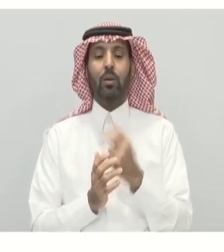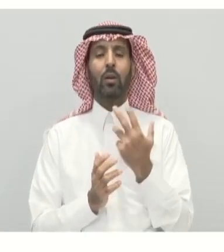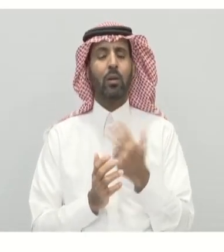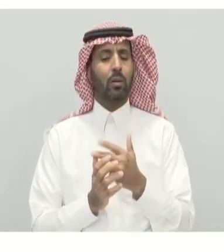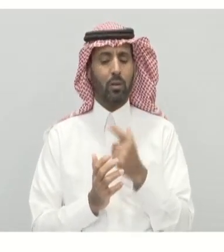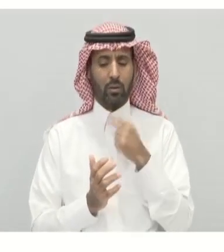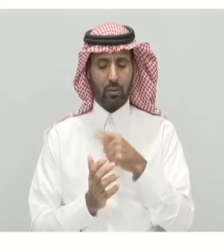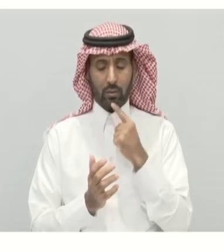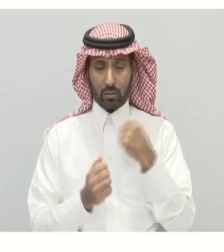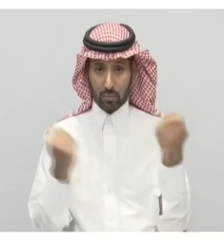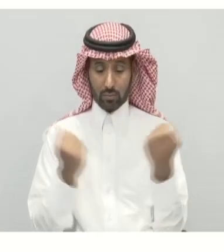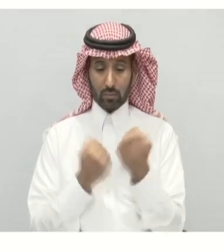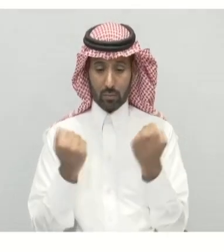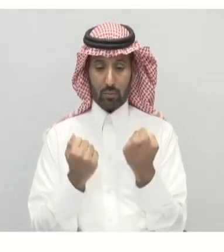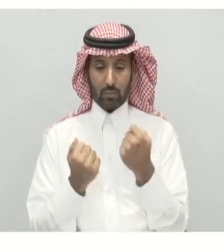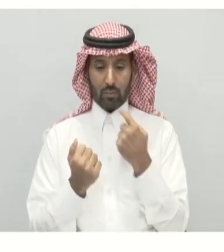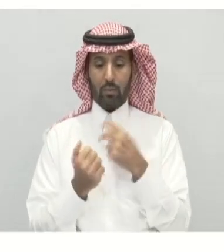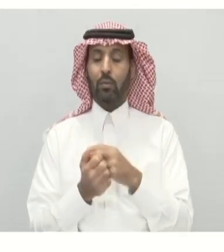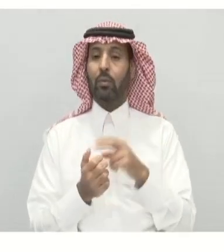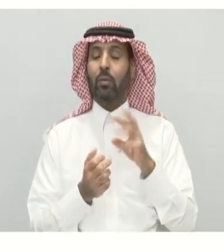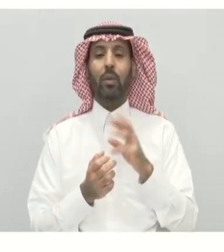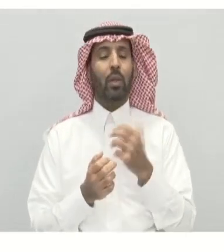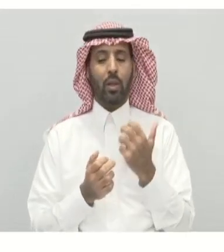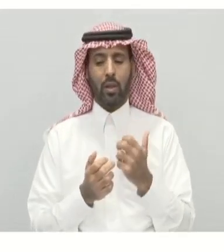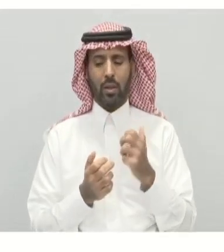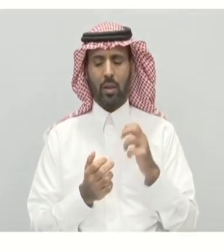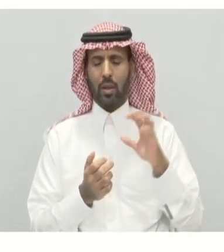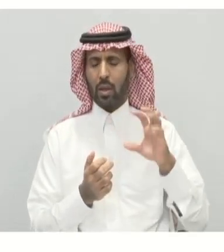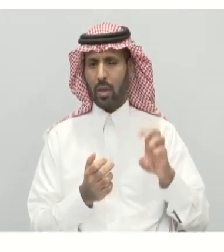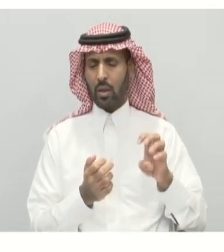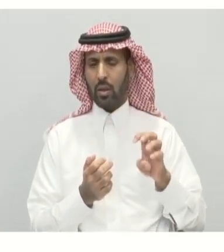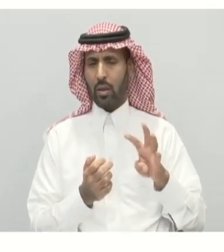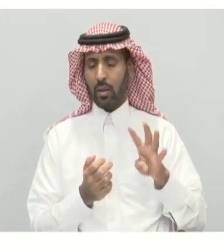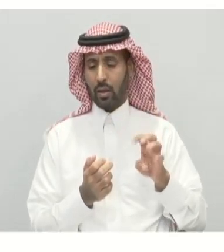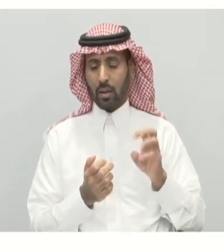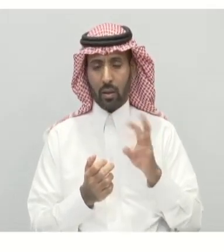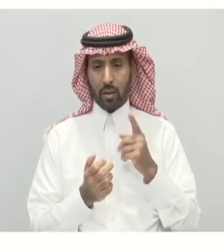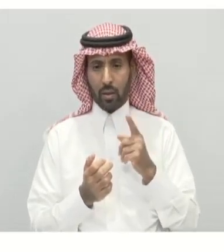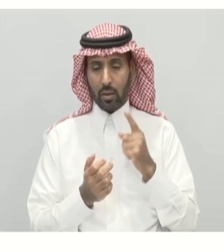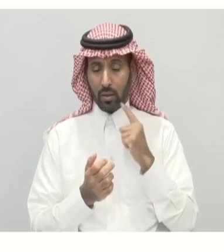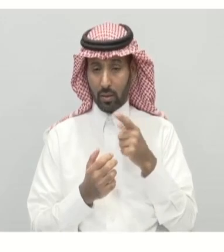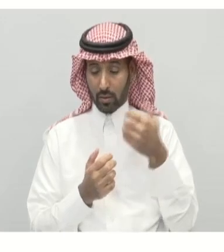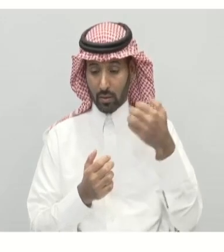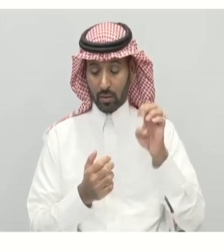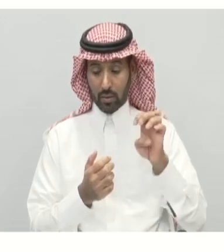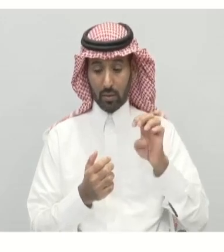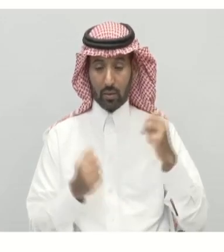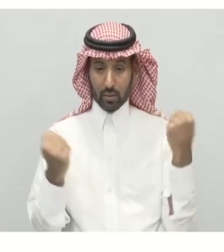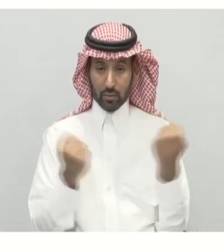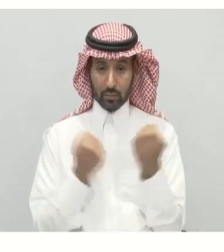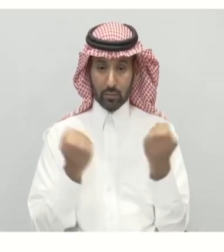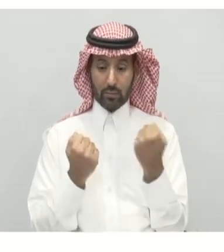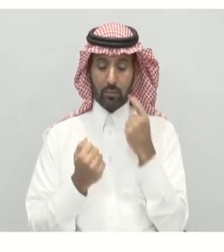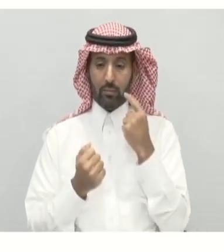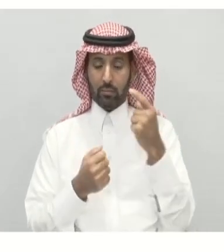we're having this exercise about the two three word verbs. Exercise A. Complete the conversation with